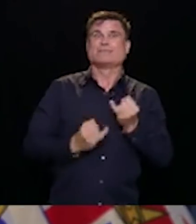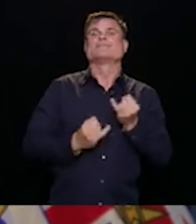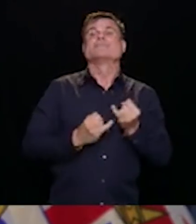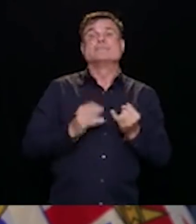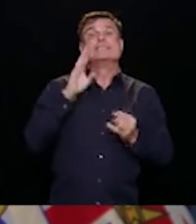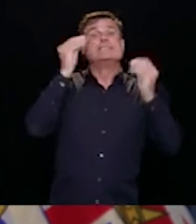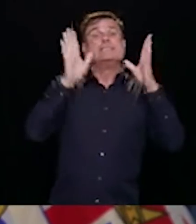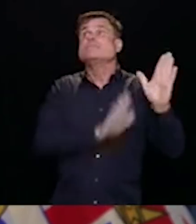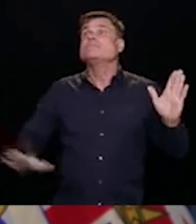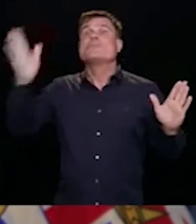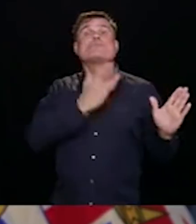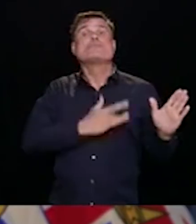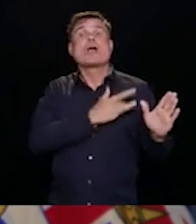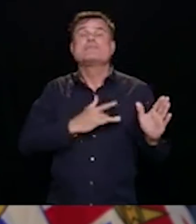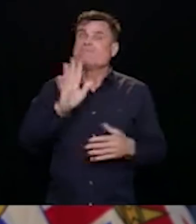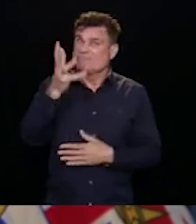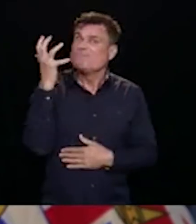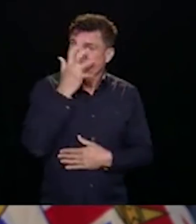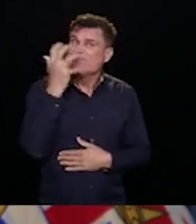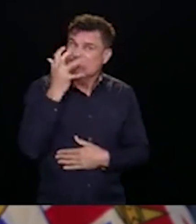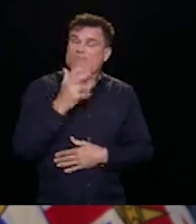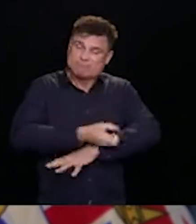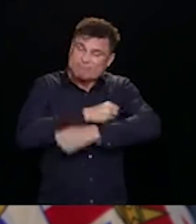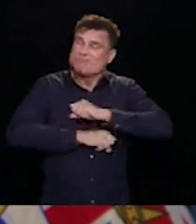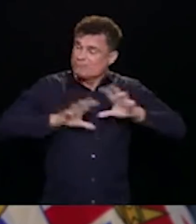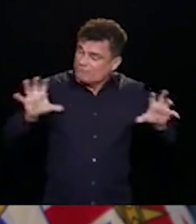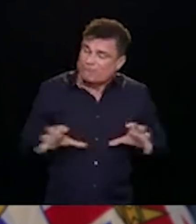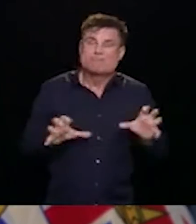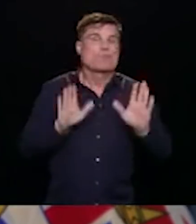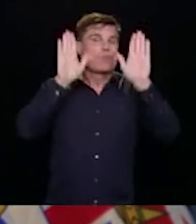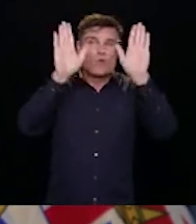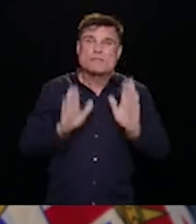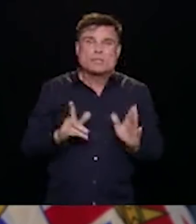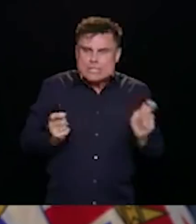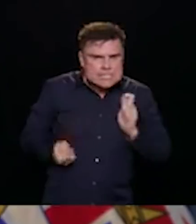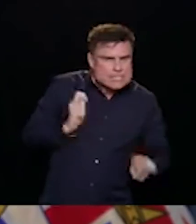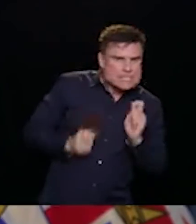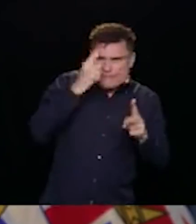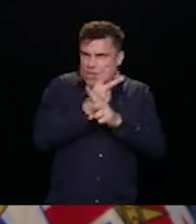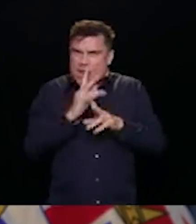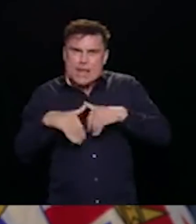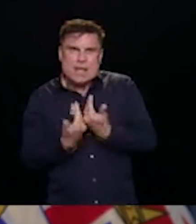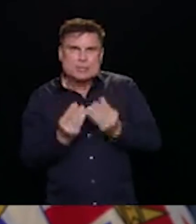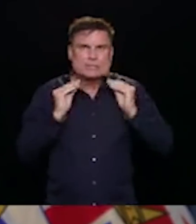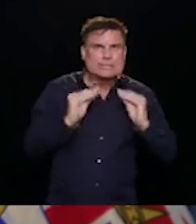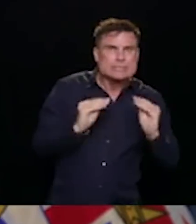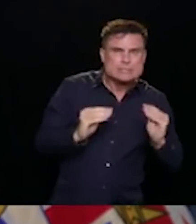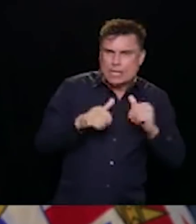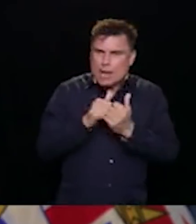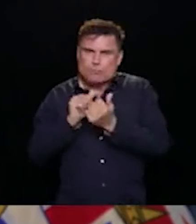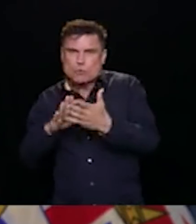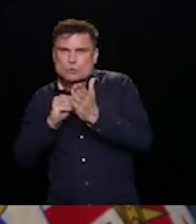an amazing job of adapting to a new way of learning that has been a trial by fire for everybody.